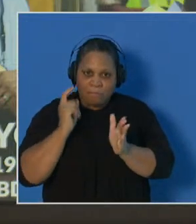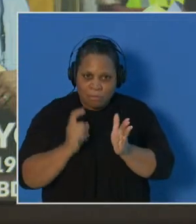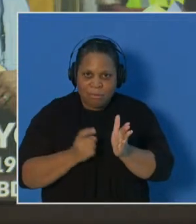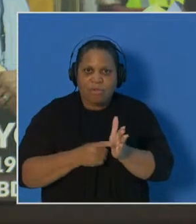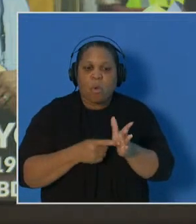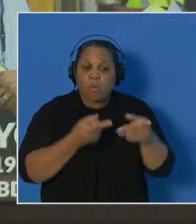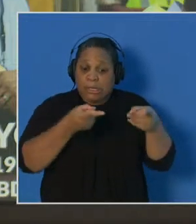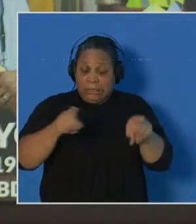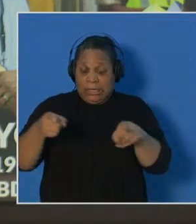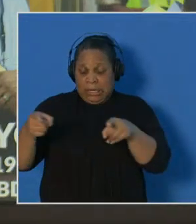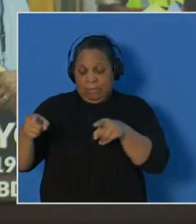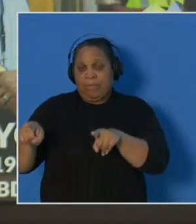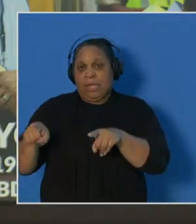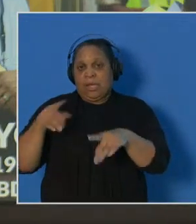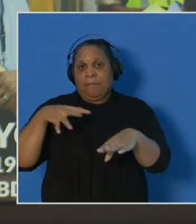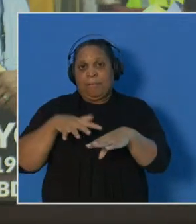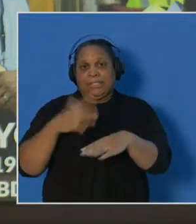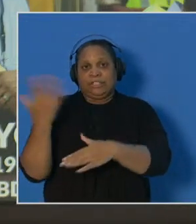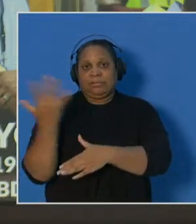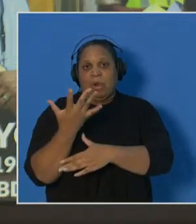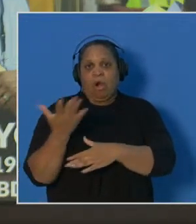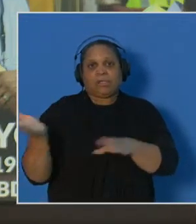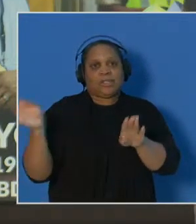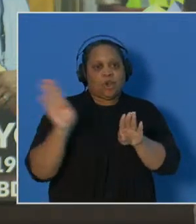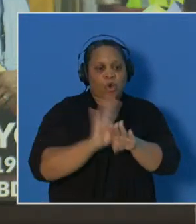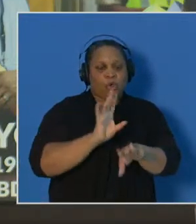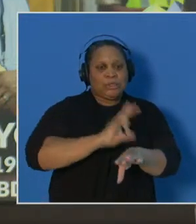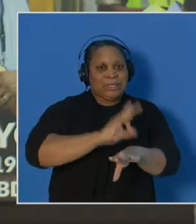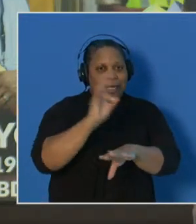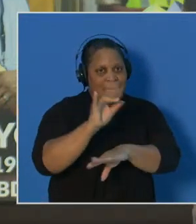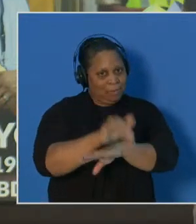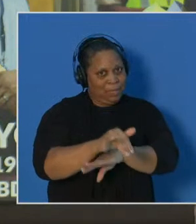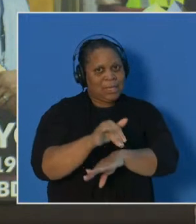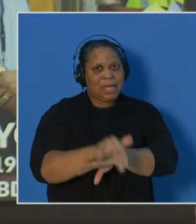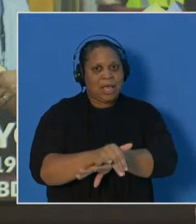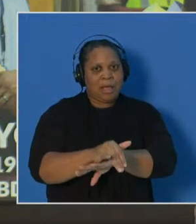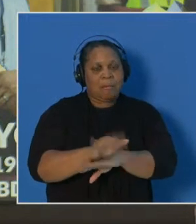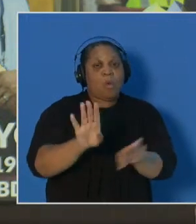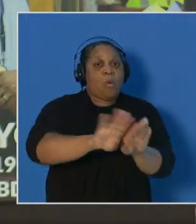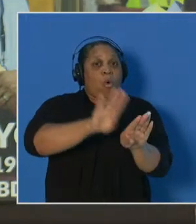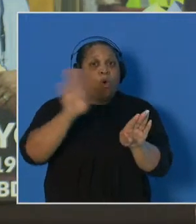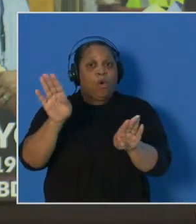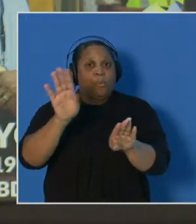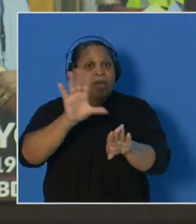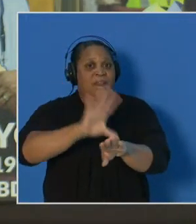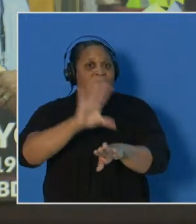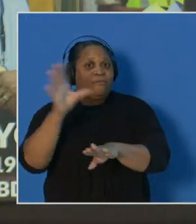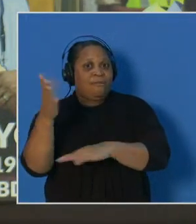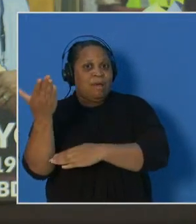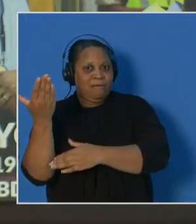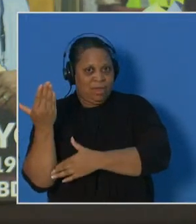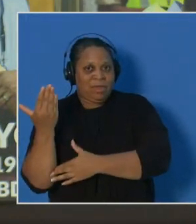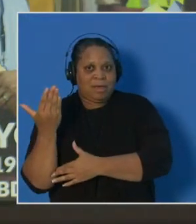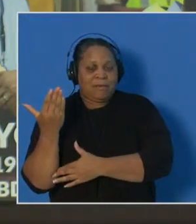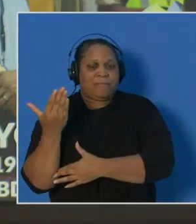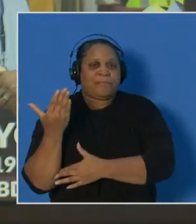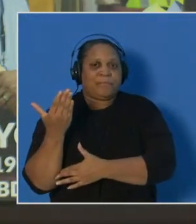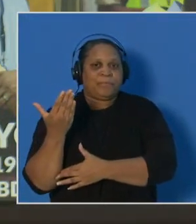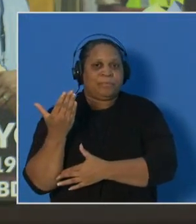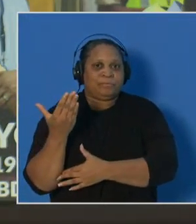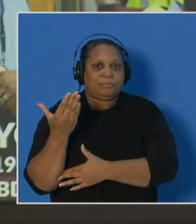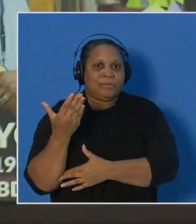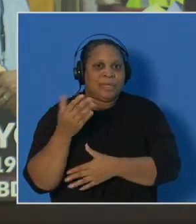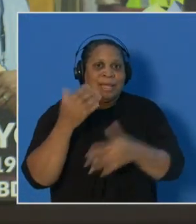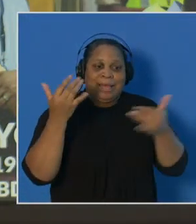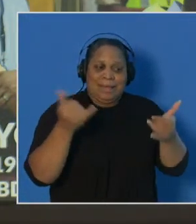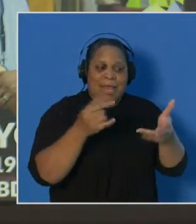taking place, and beaches and parks will close at 8 p.m. and will reopen at 5 a.m. As we move